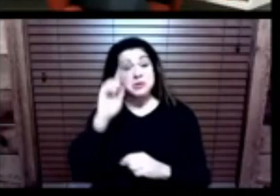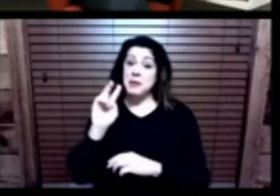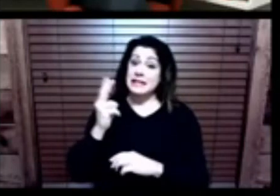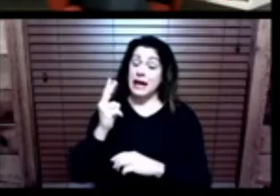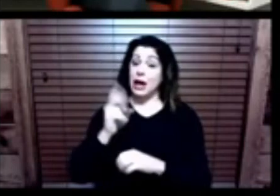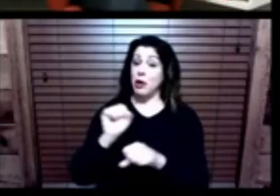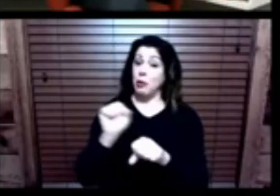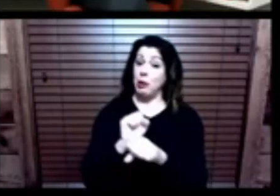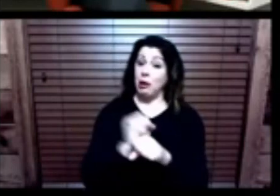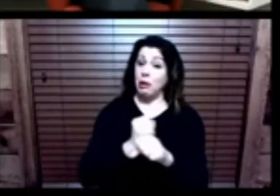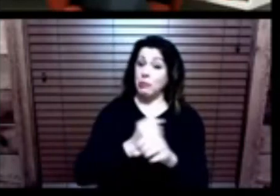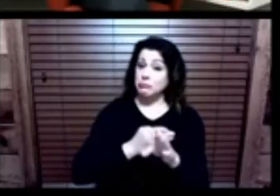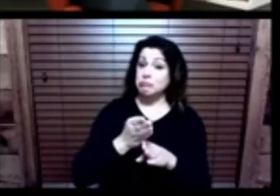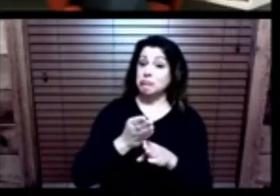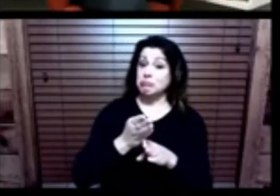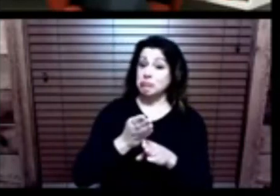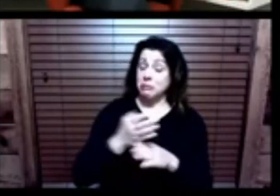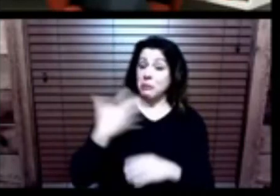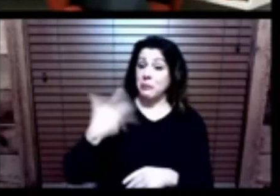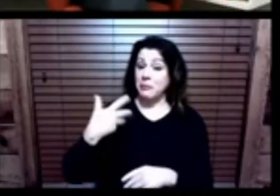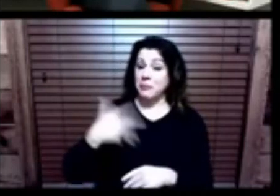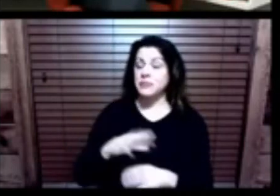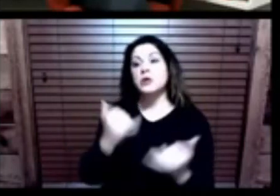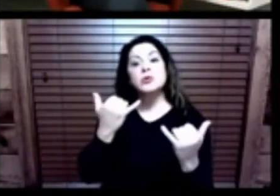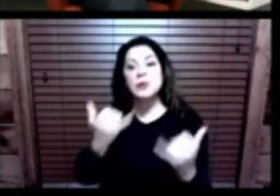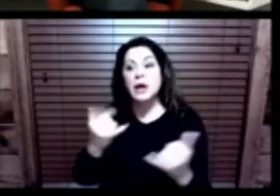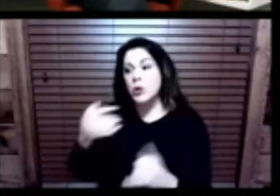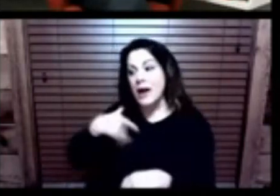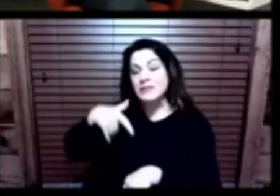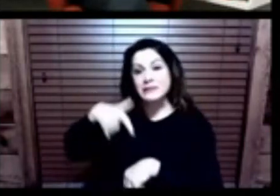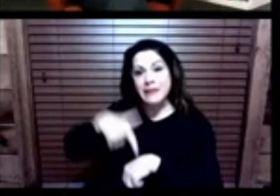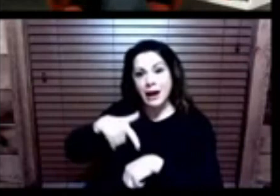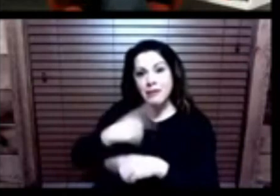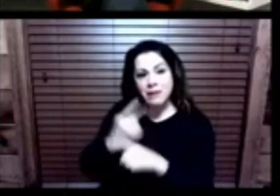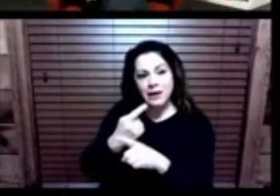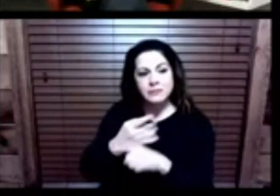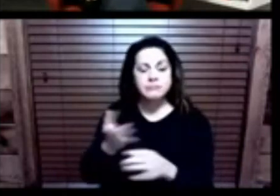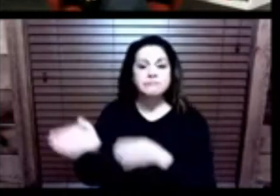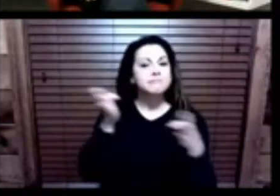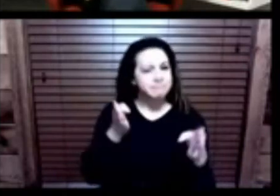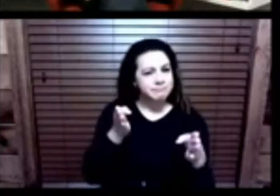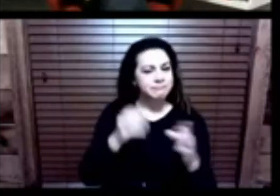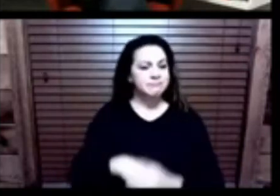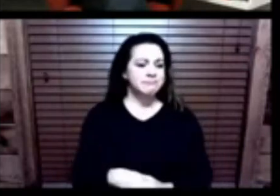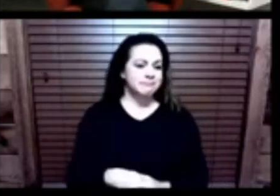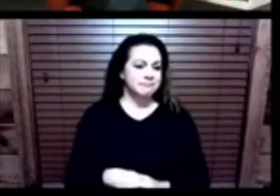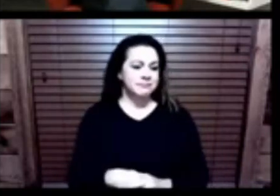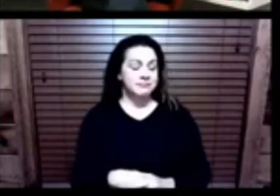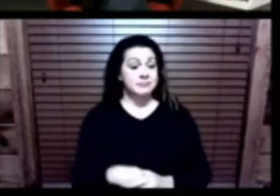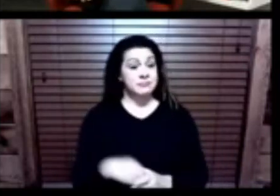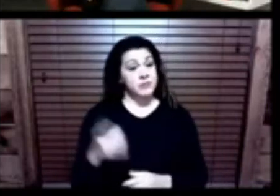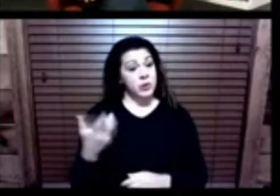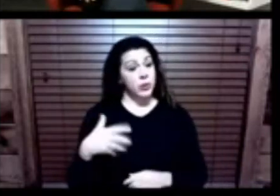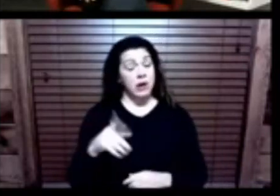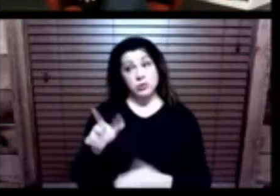it. And now you have some time. So let's go to the next image. Oh, wow. So this is new,